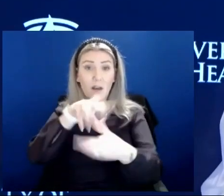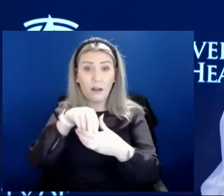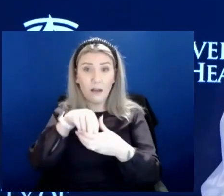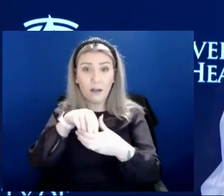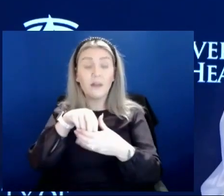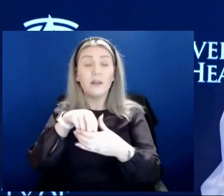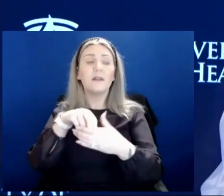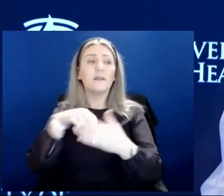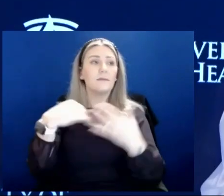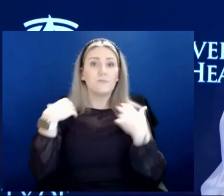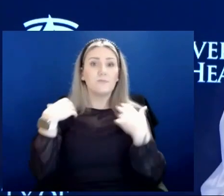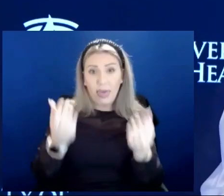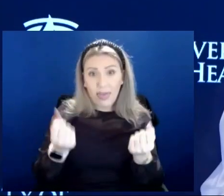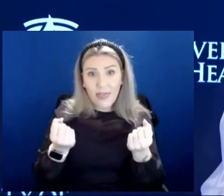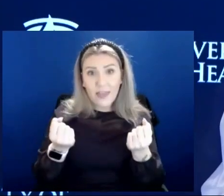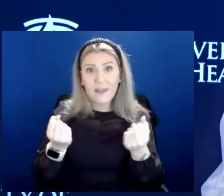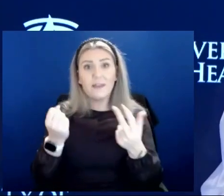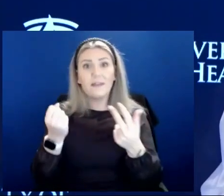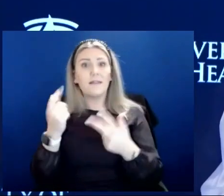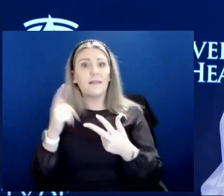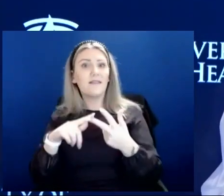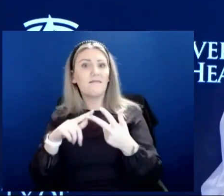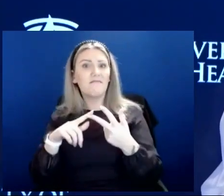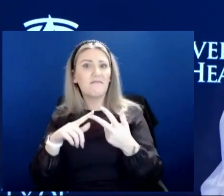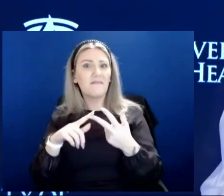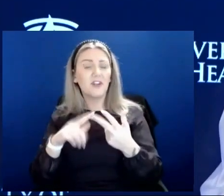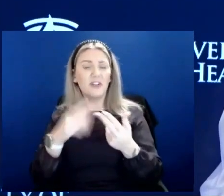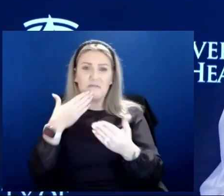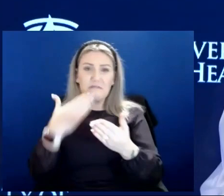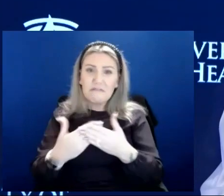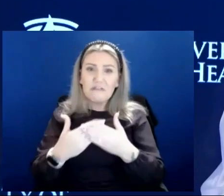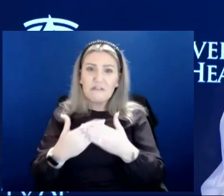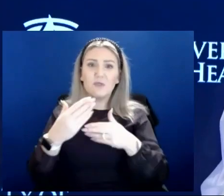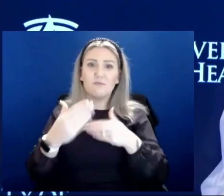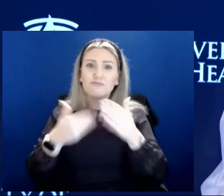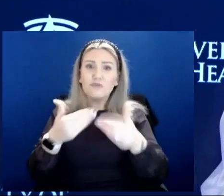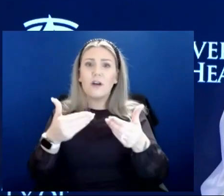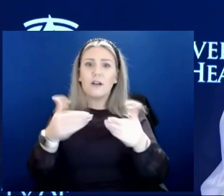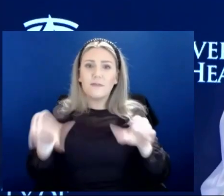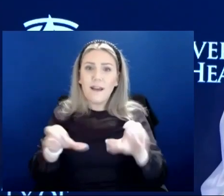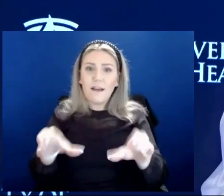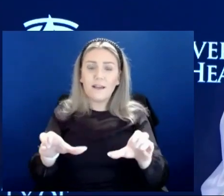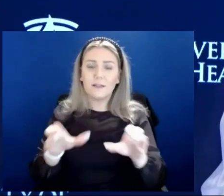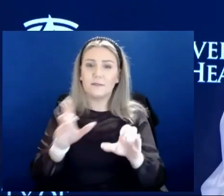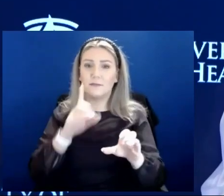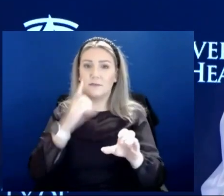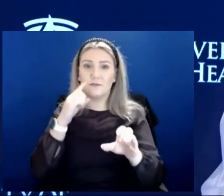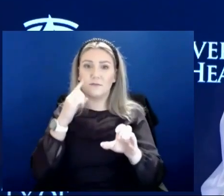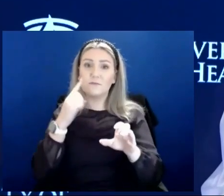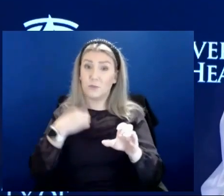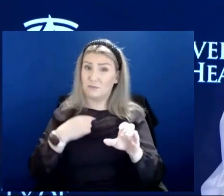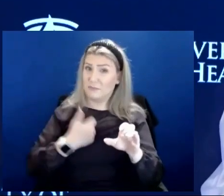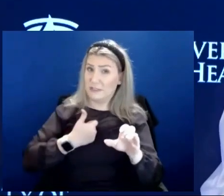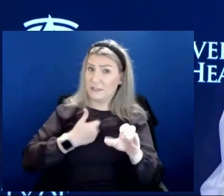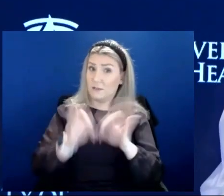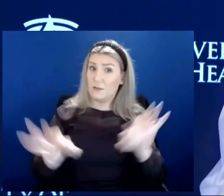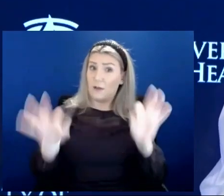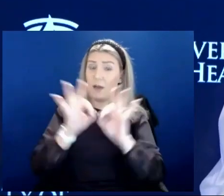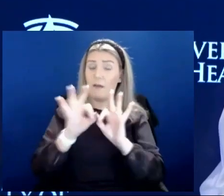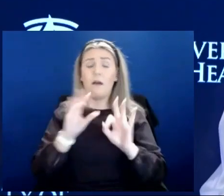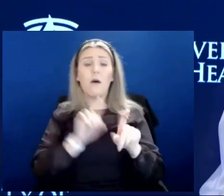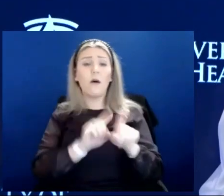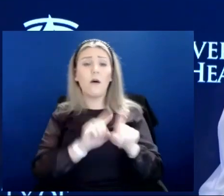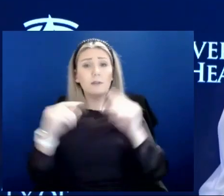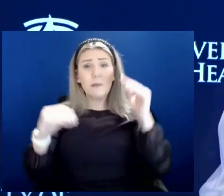healthy, meaningful, productive activities for me is really important, but also balance in how I view